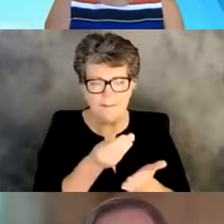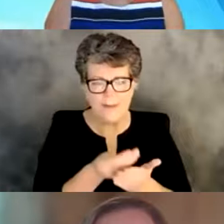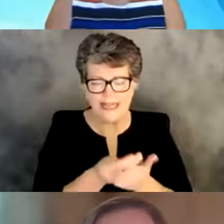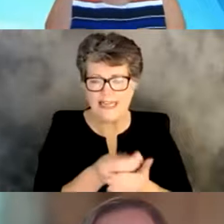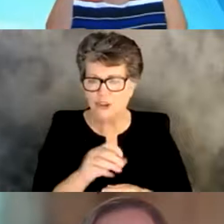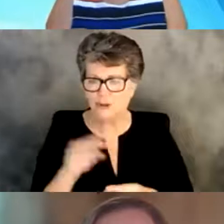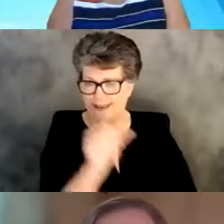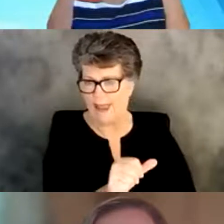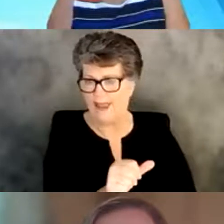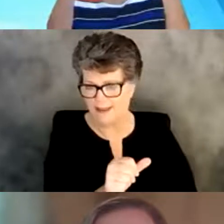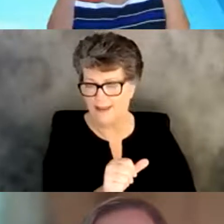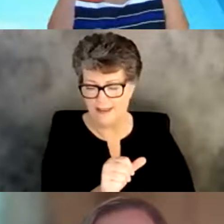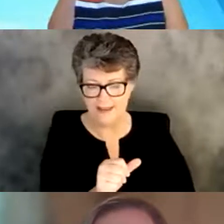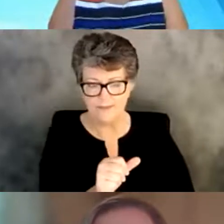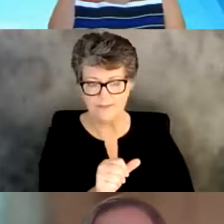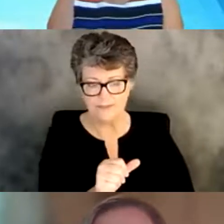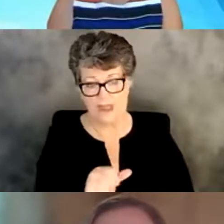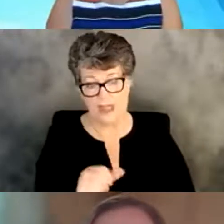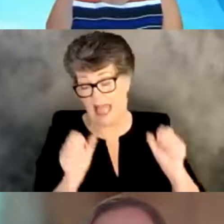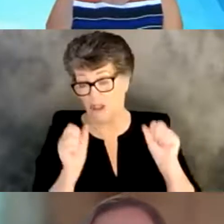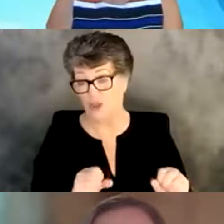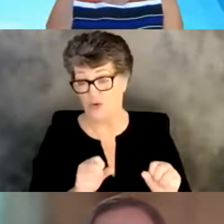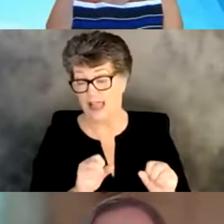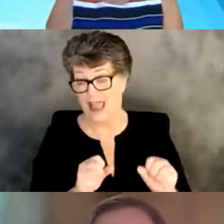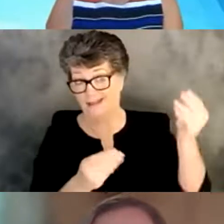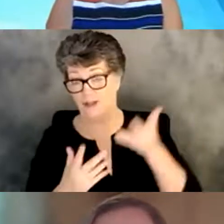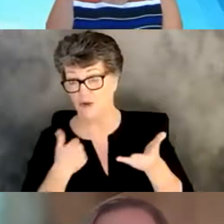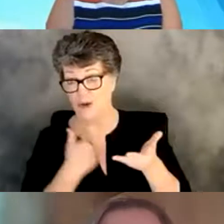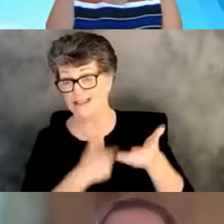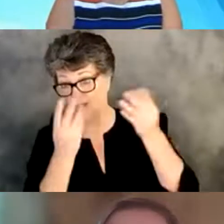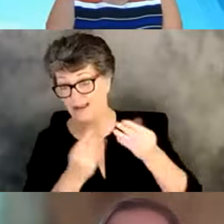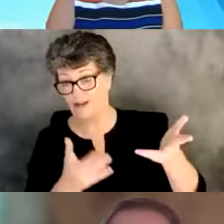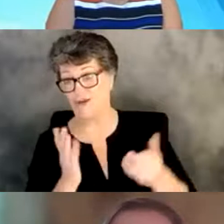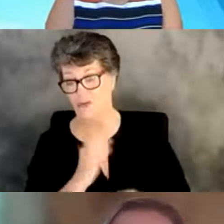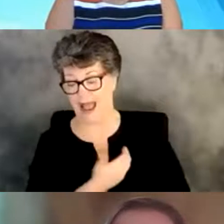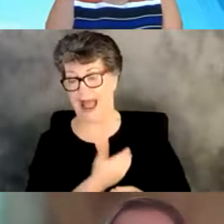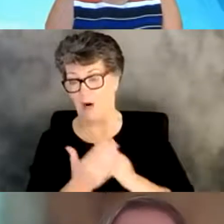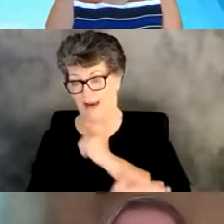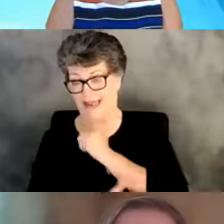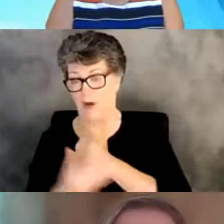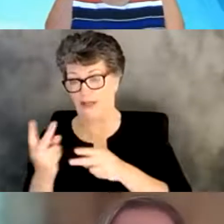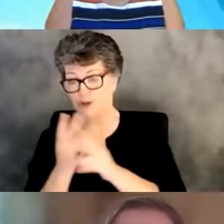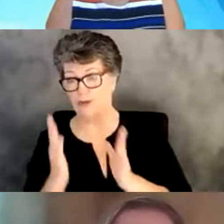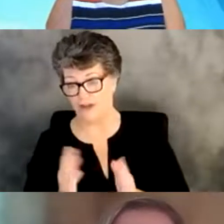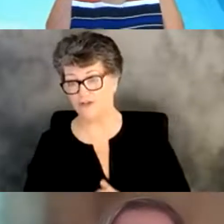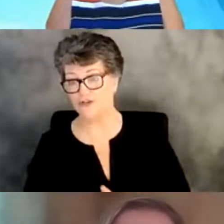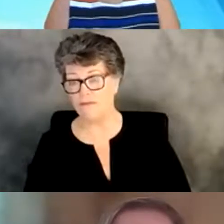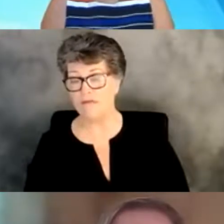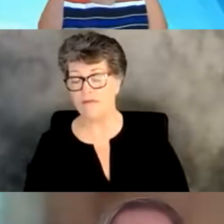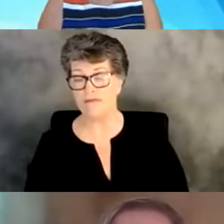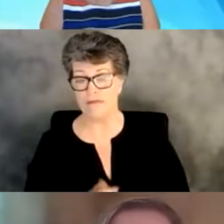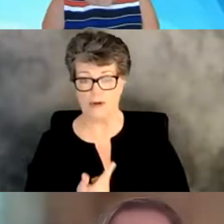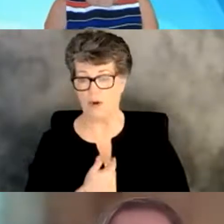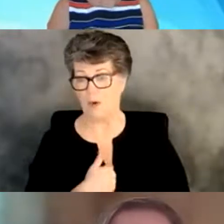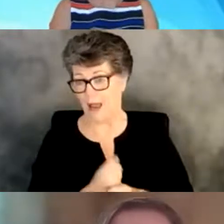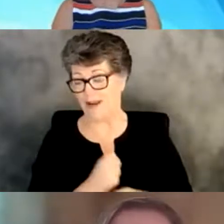be going, and you can impart that to us. We can impart it to our county supervisors. So I would just make